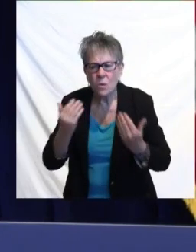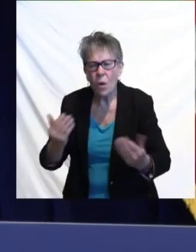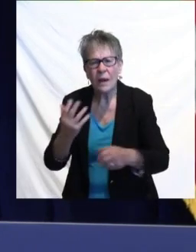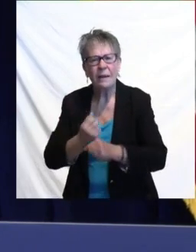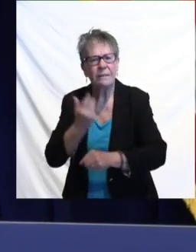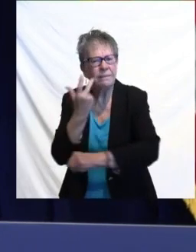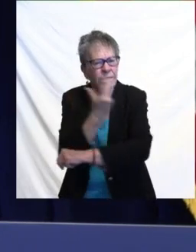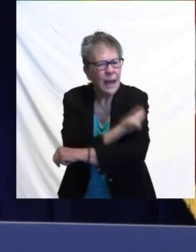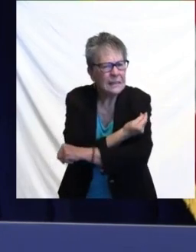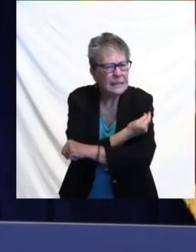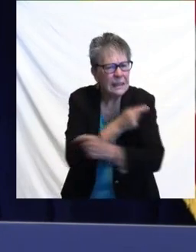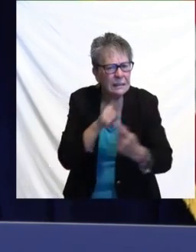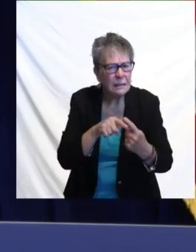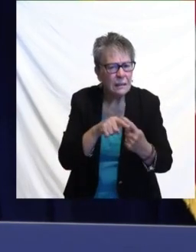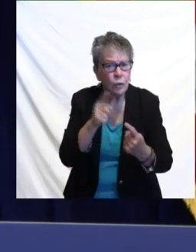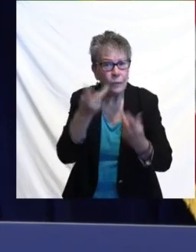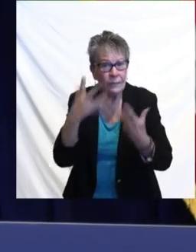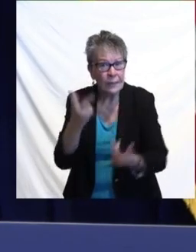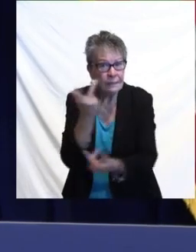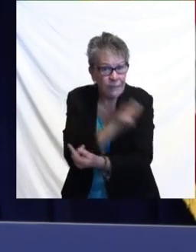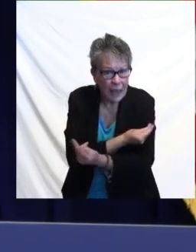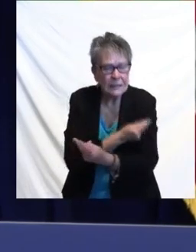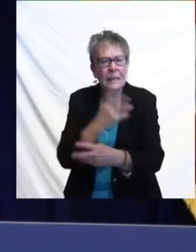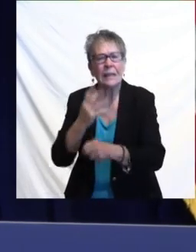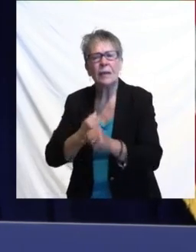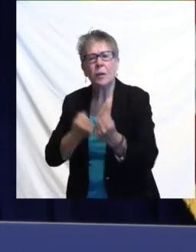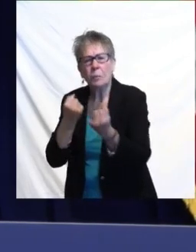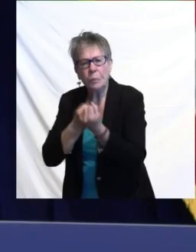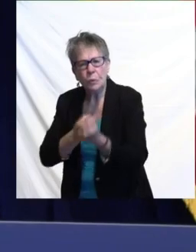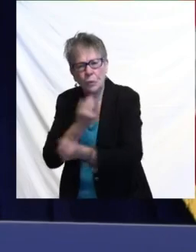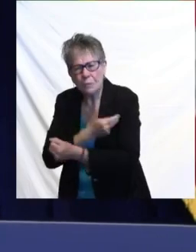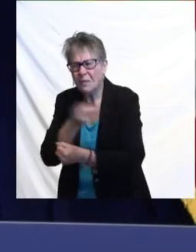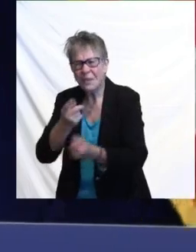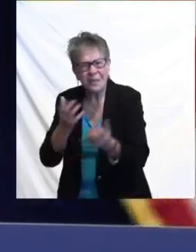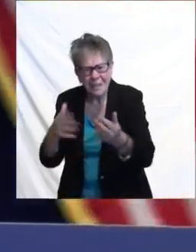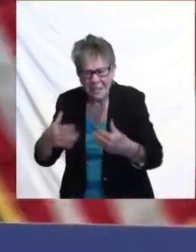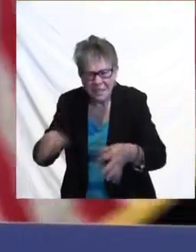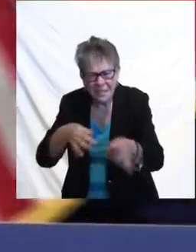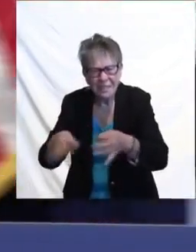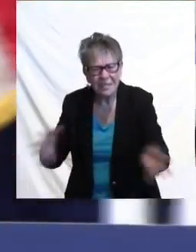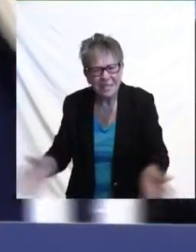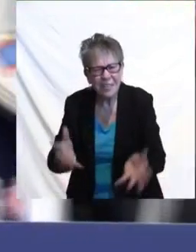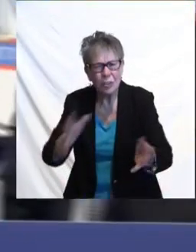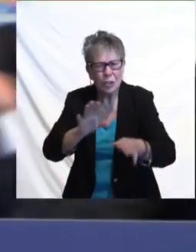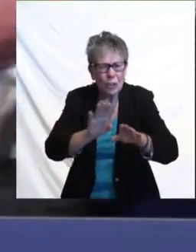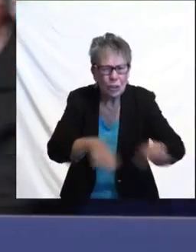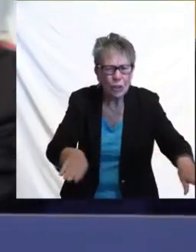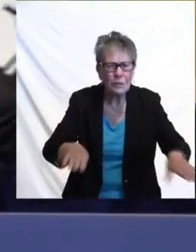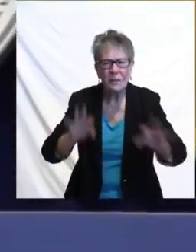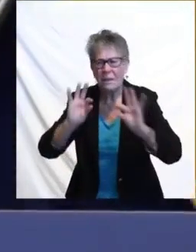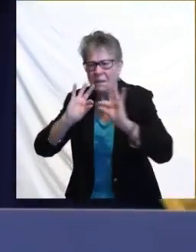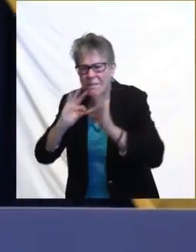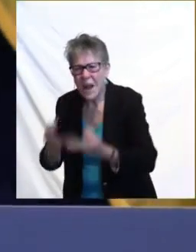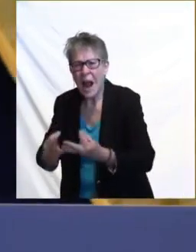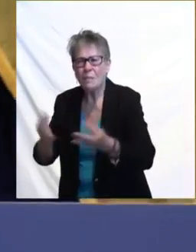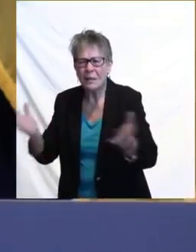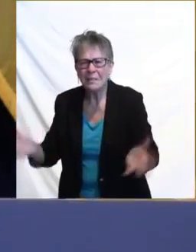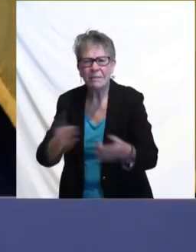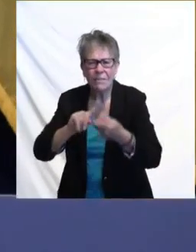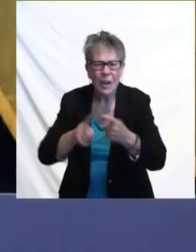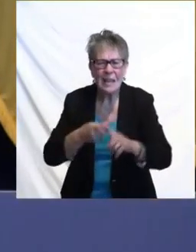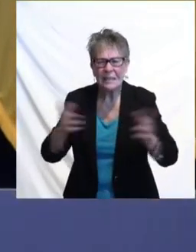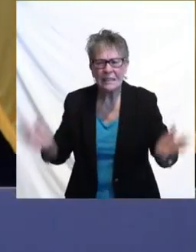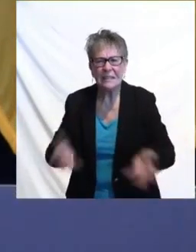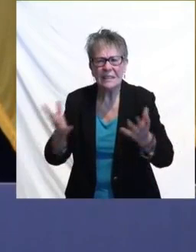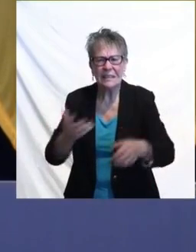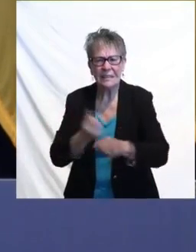yourselves, your family, your friends, and your children. Thank you. Judy, thank you. One for you and one for Ed, if